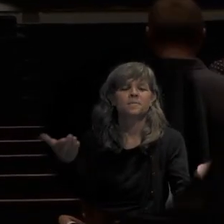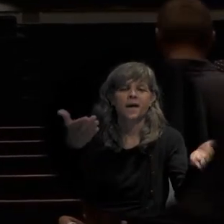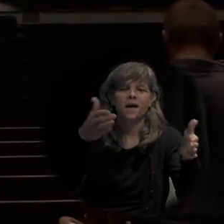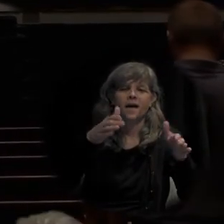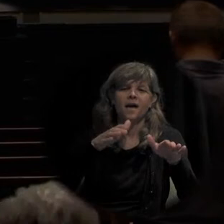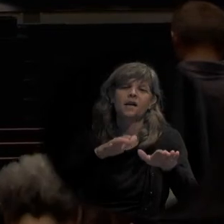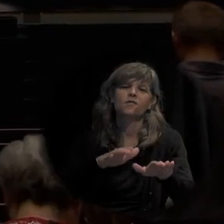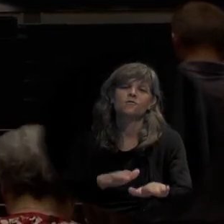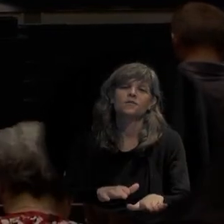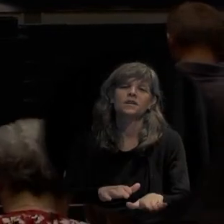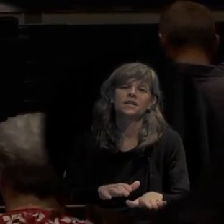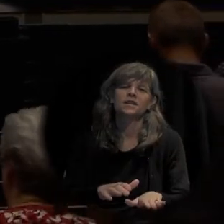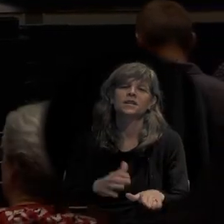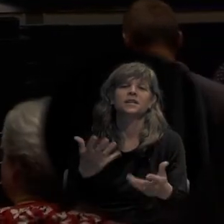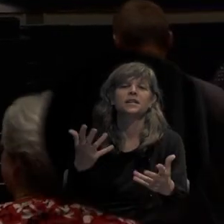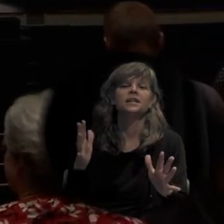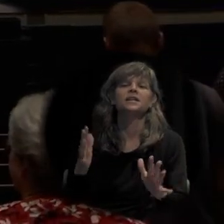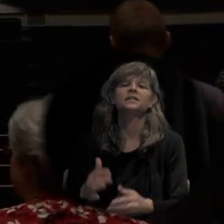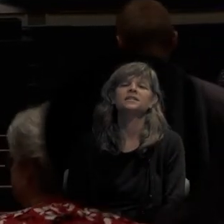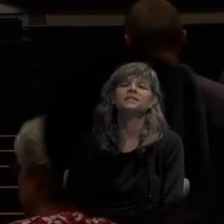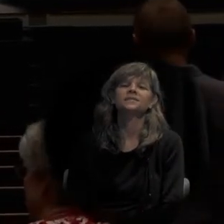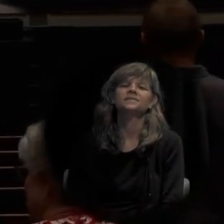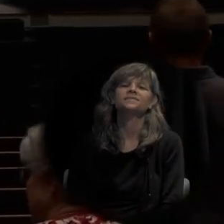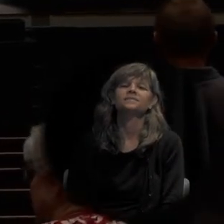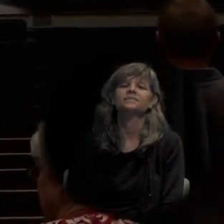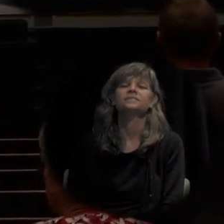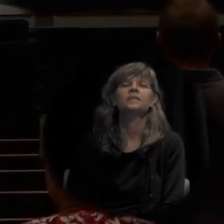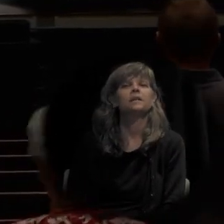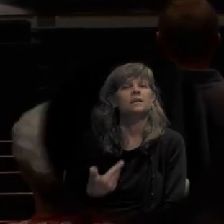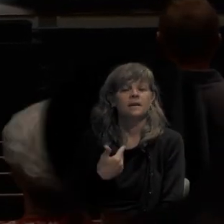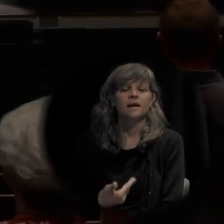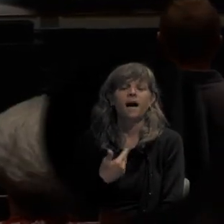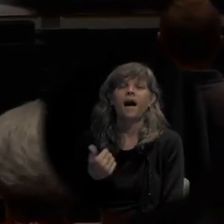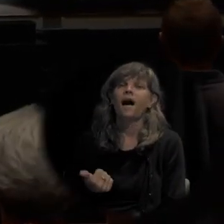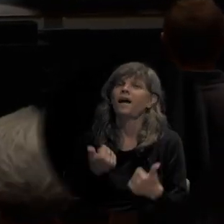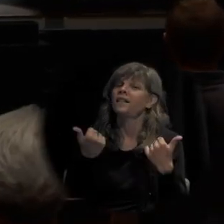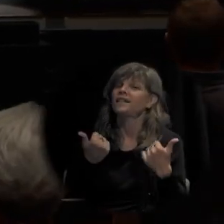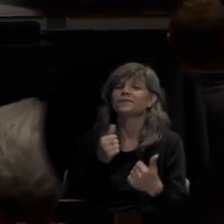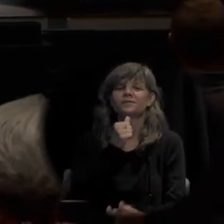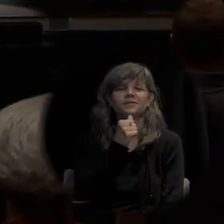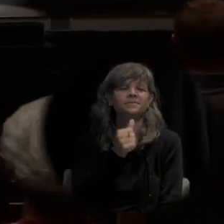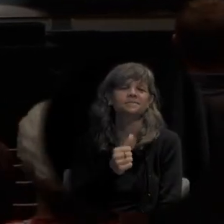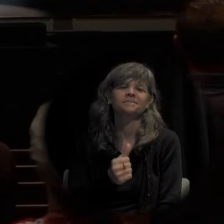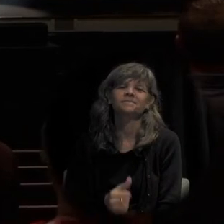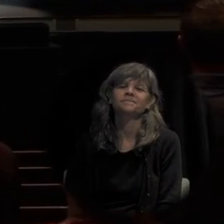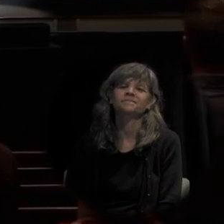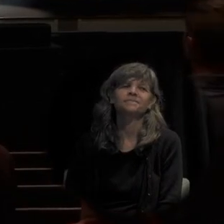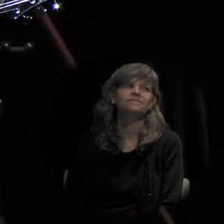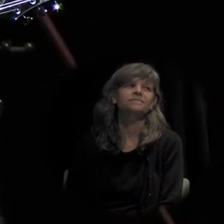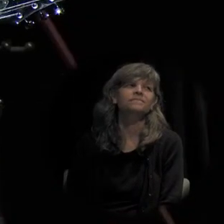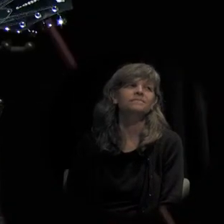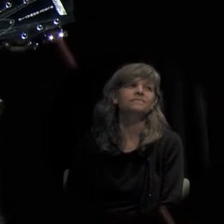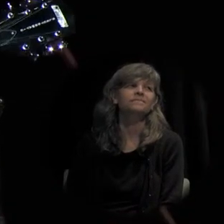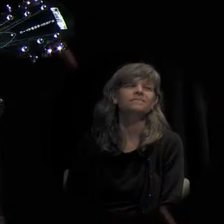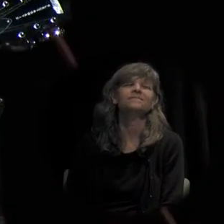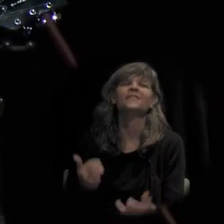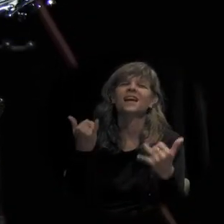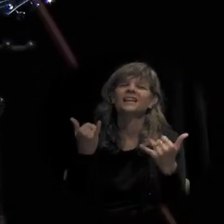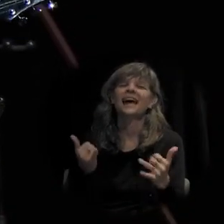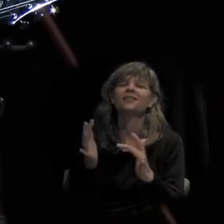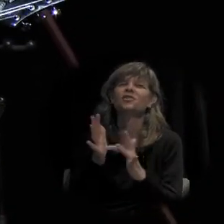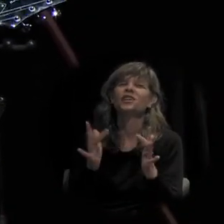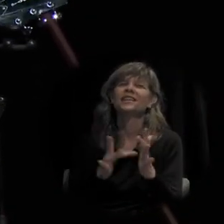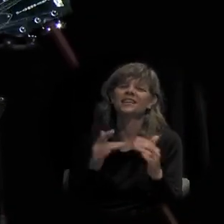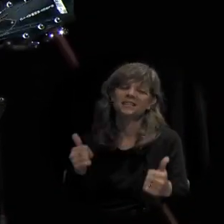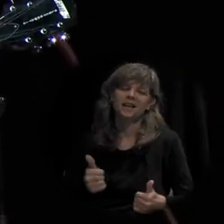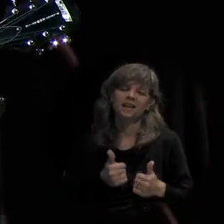he buried it. No longer I who live,